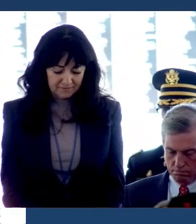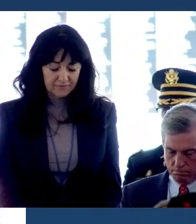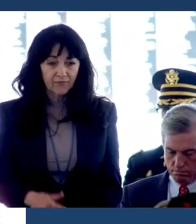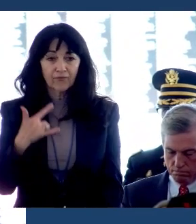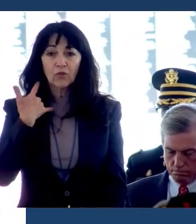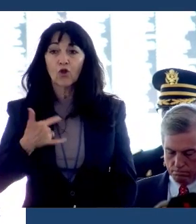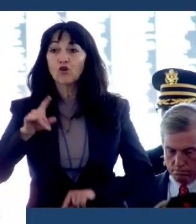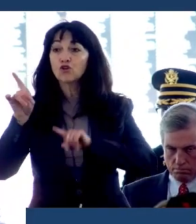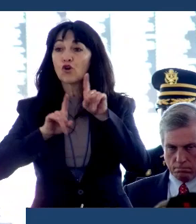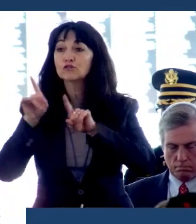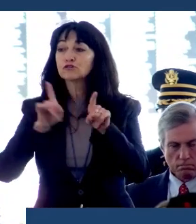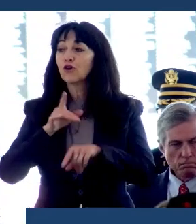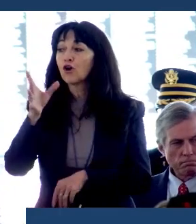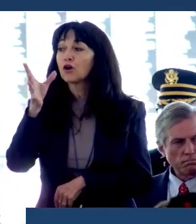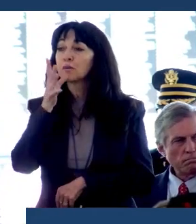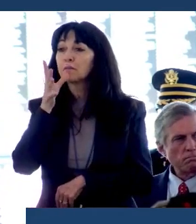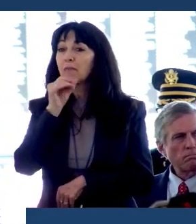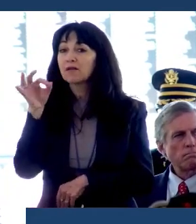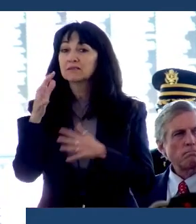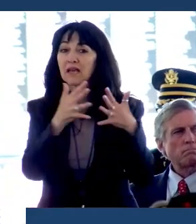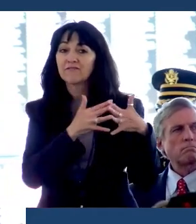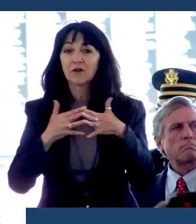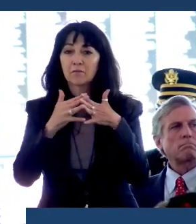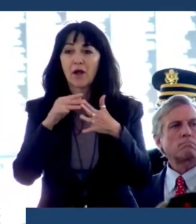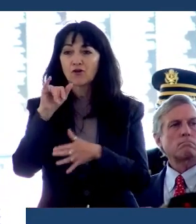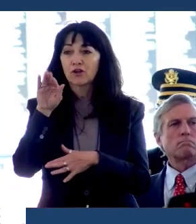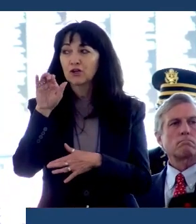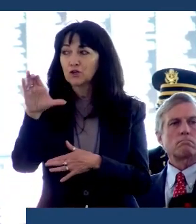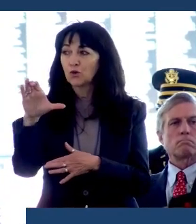Gold Star Mothers of America Incorporated.